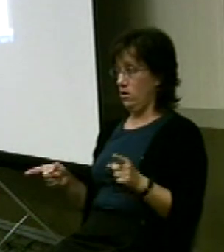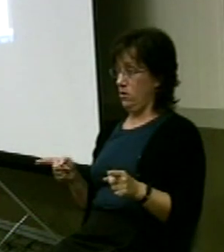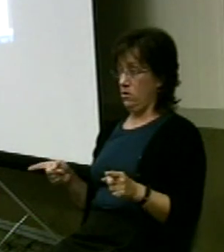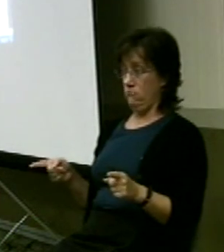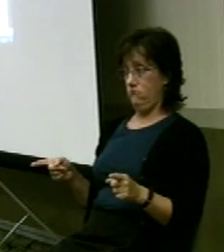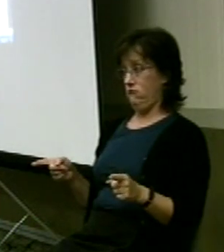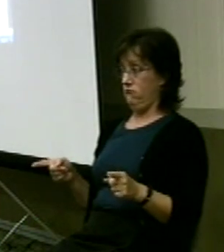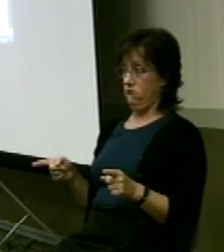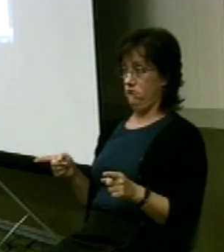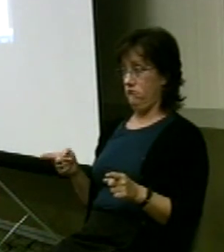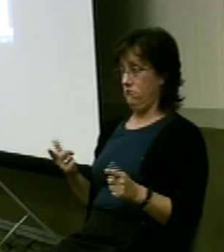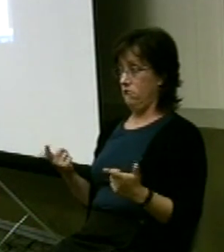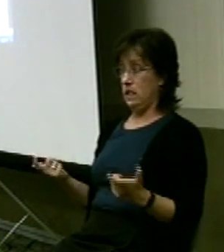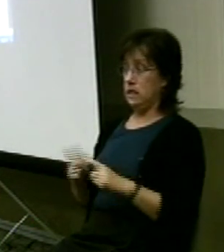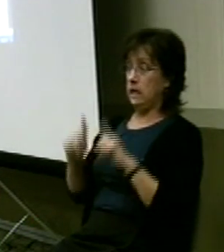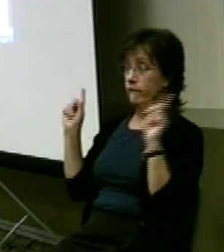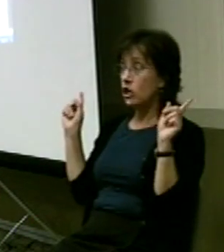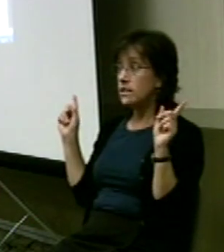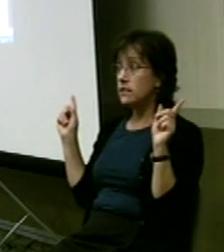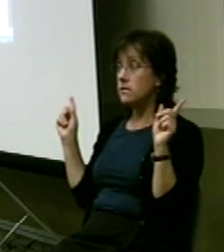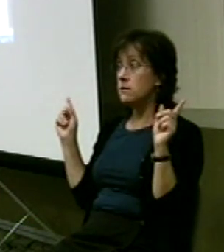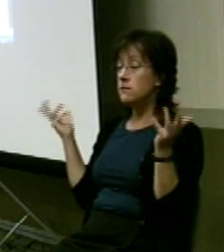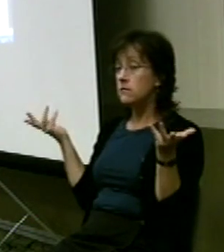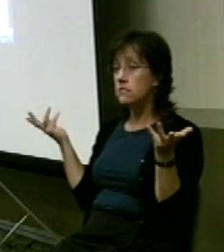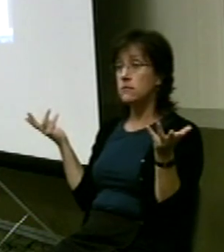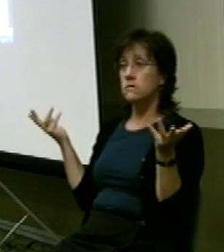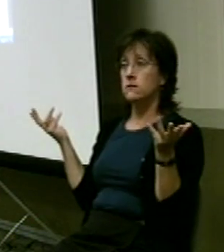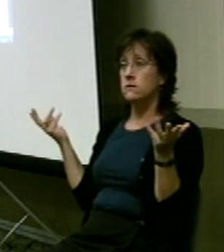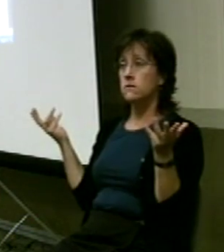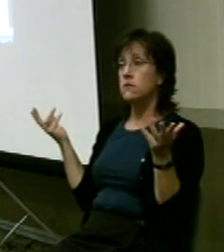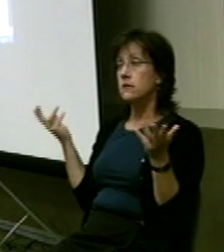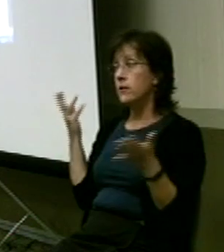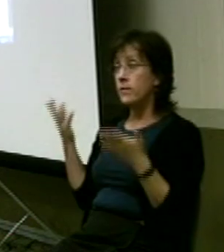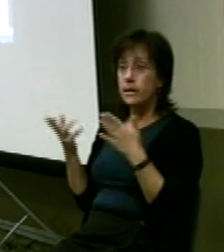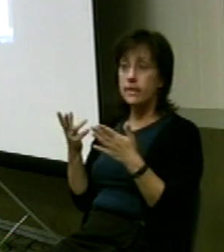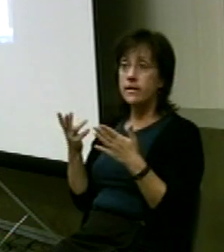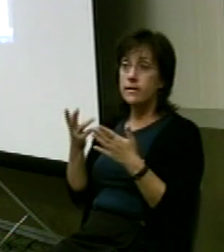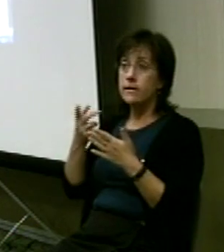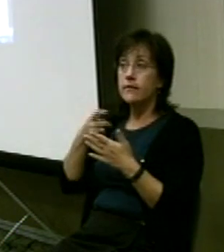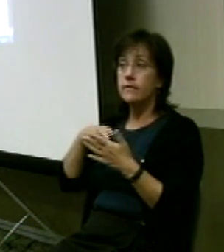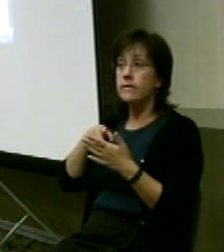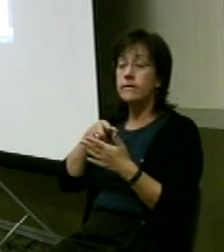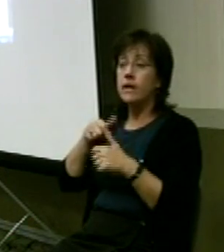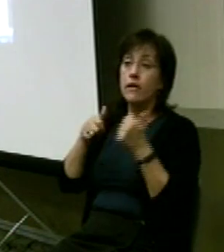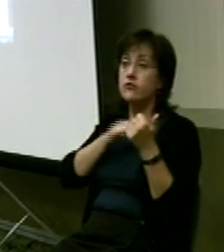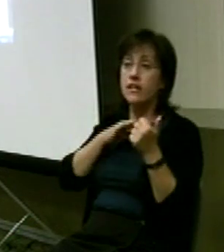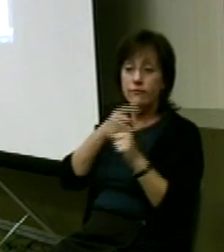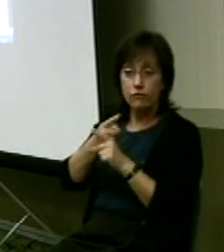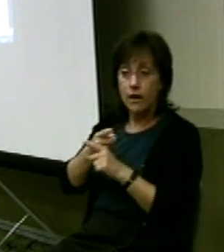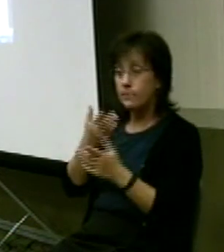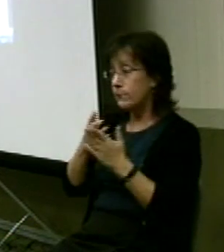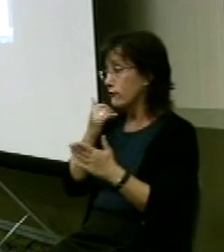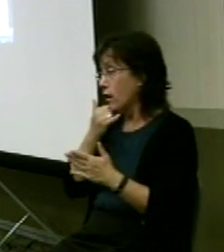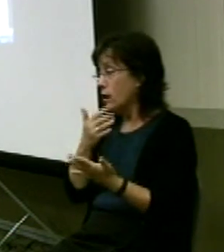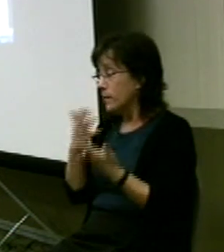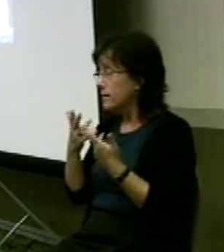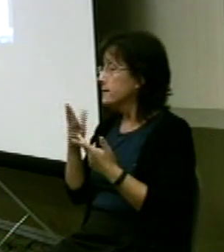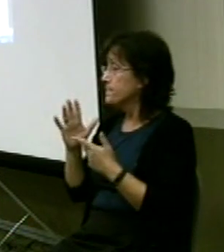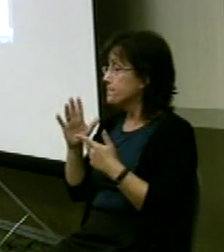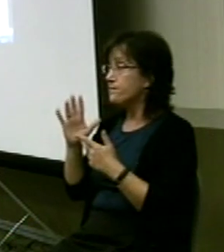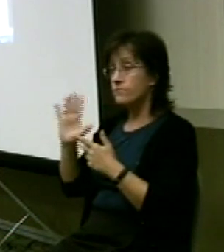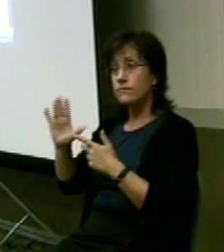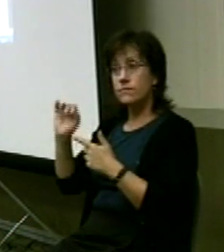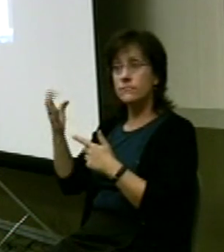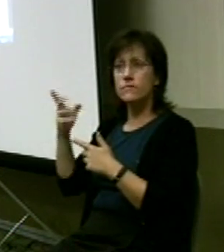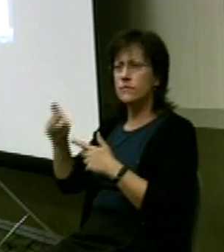see, is there any kind of significant difference between the two? They might be right, they might be wrong, you know, and your job is to, but it